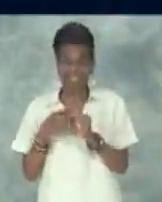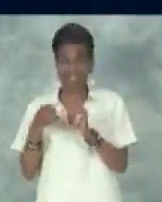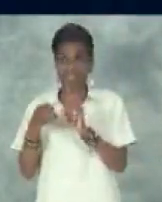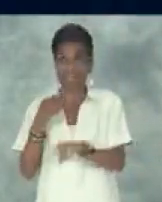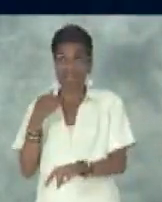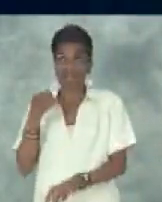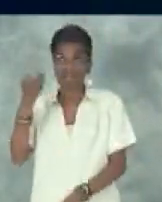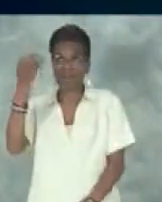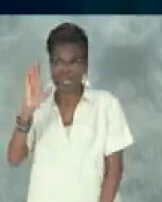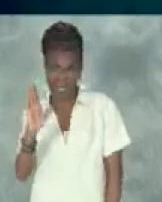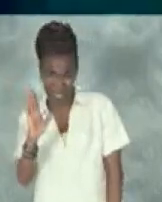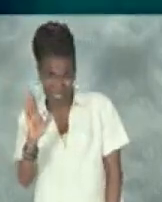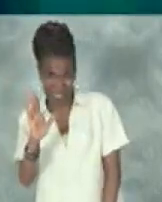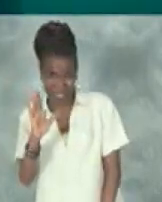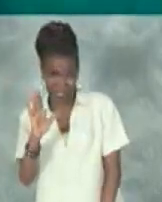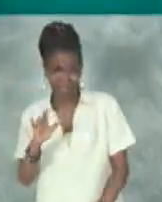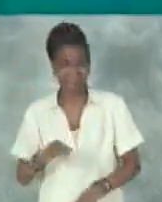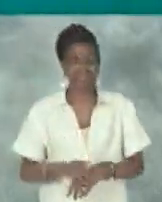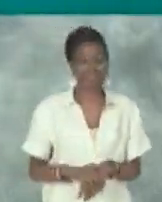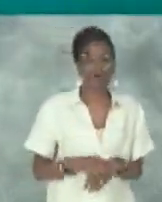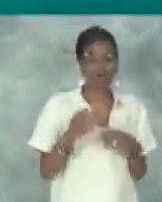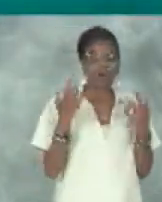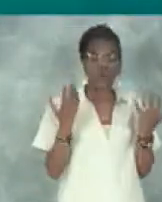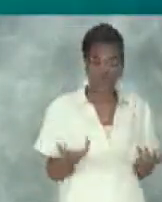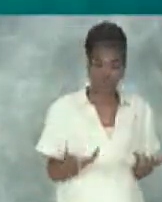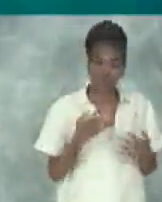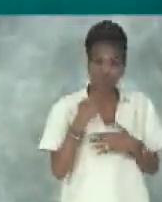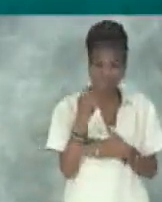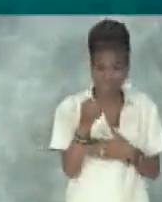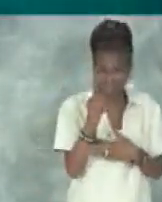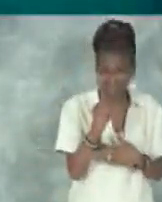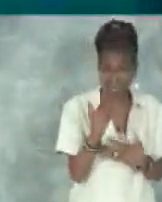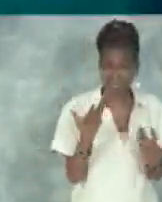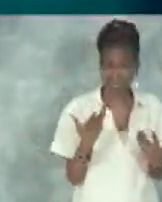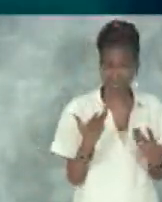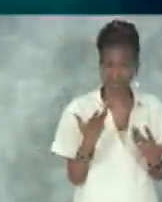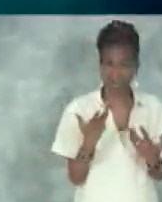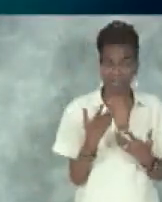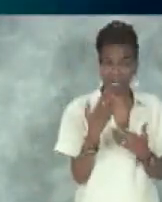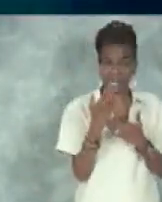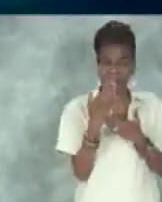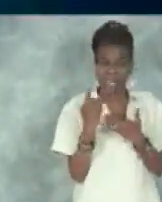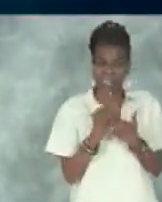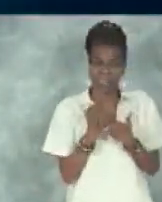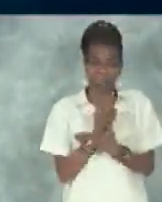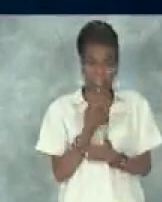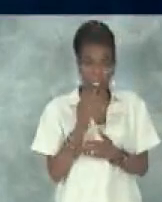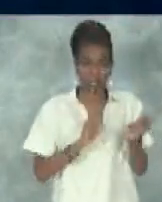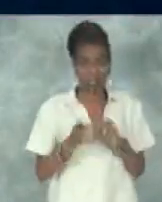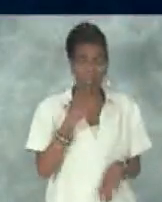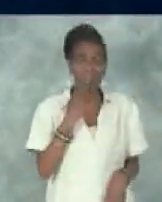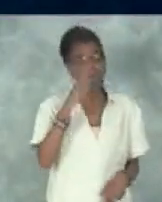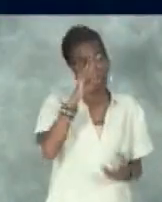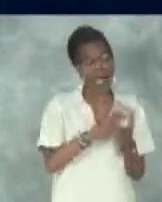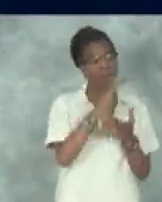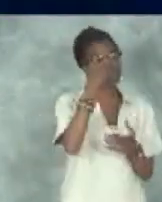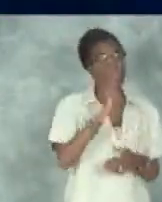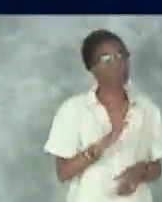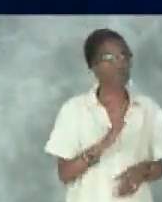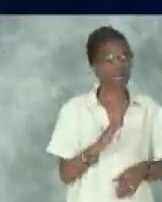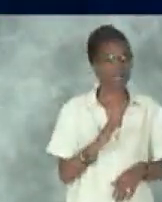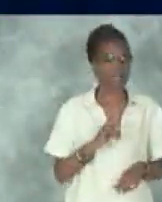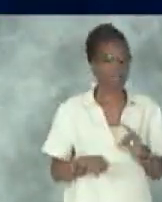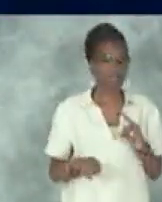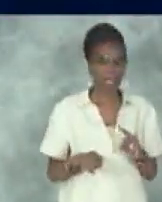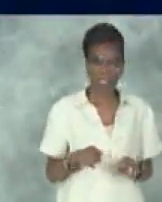so. You missed it. Let me see. You need to understand that some of us running around here talking about, I'm believing God, but he